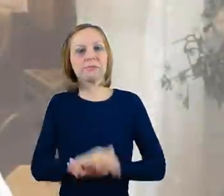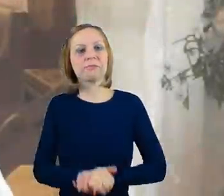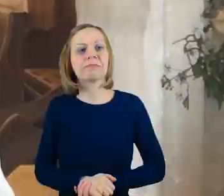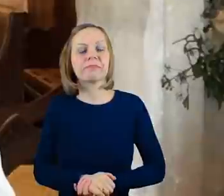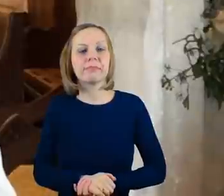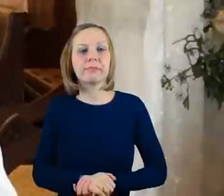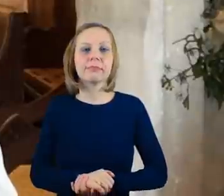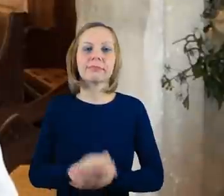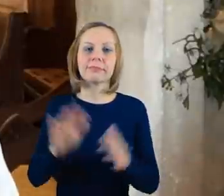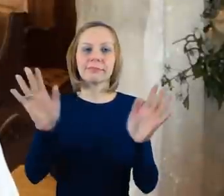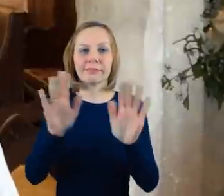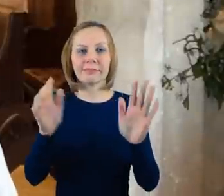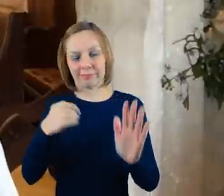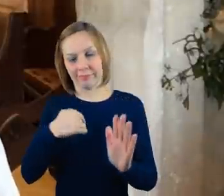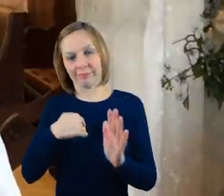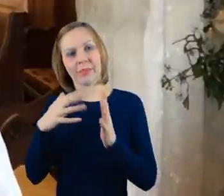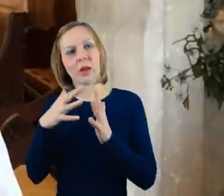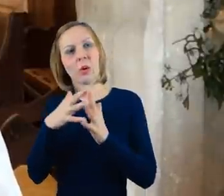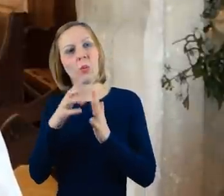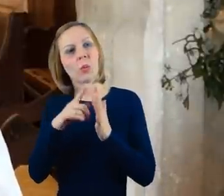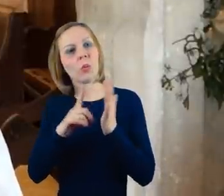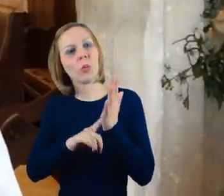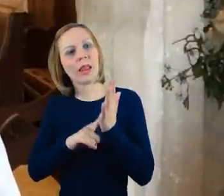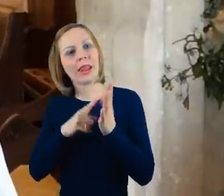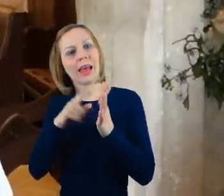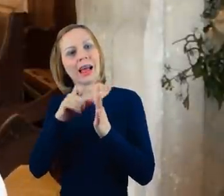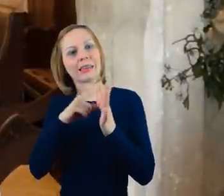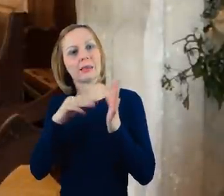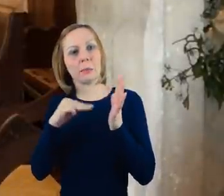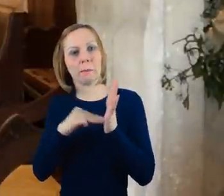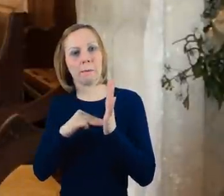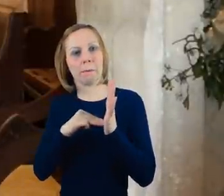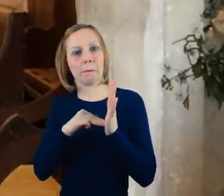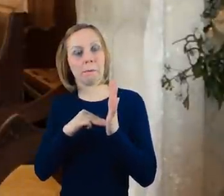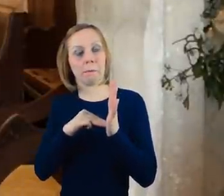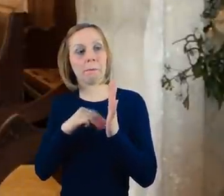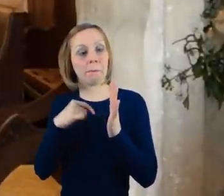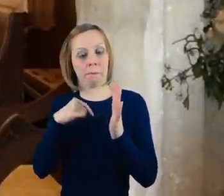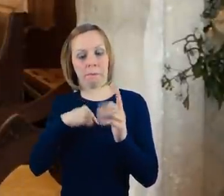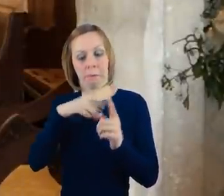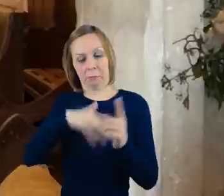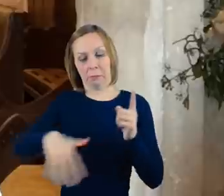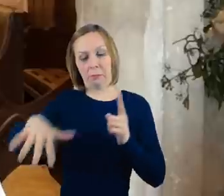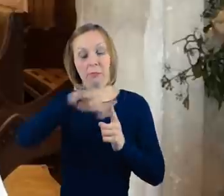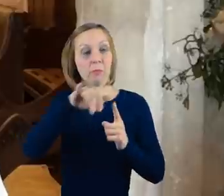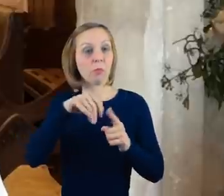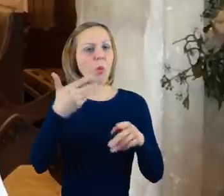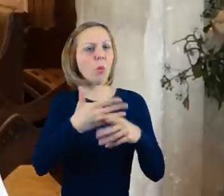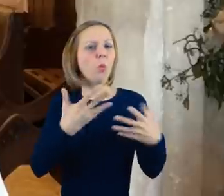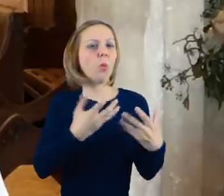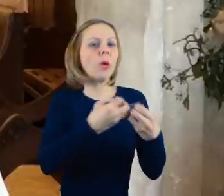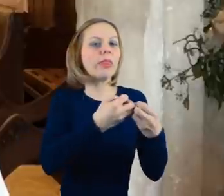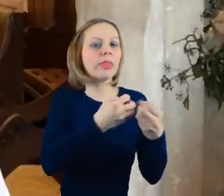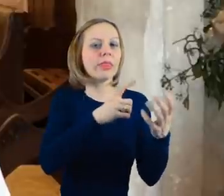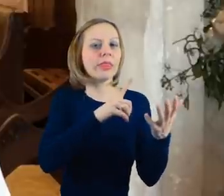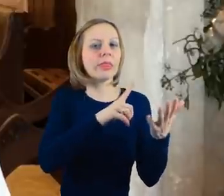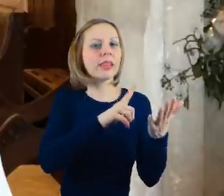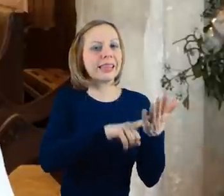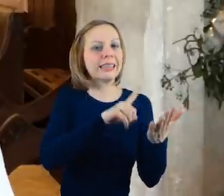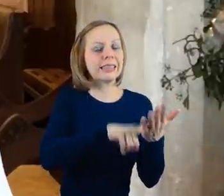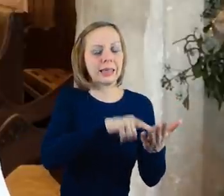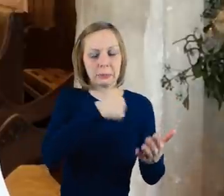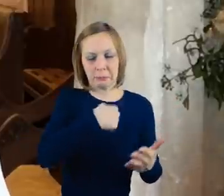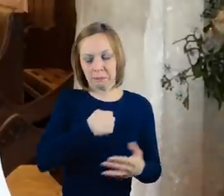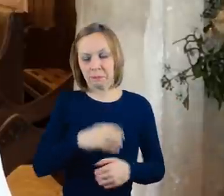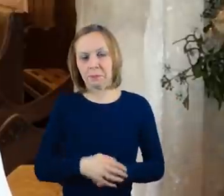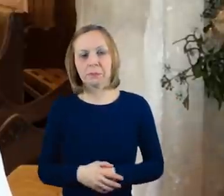Hello, my name is Will Adam, and I work alongside Lindsay here in the Octagon Parish. I don't know